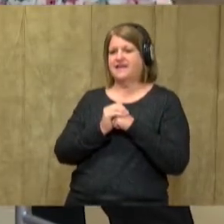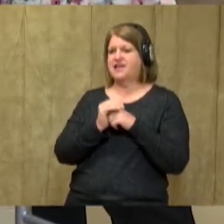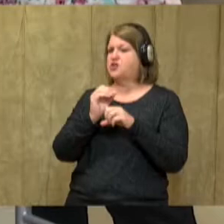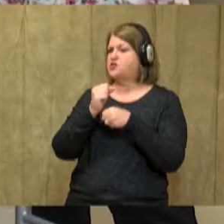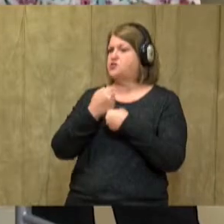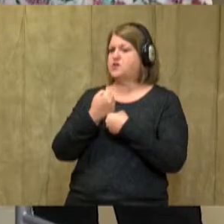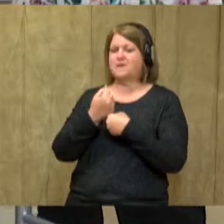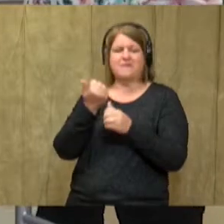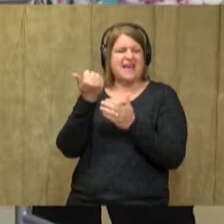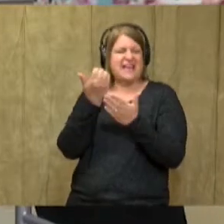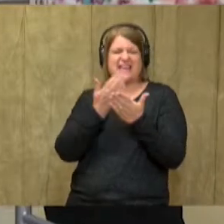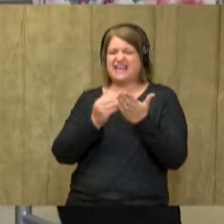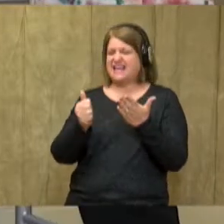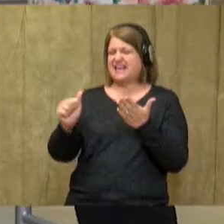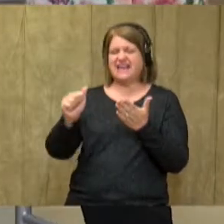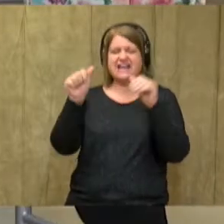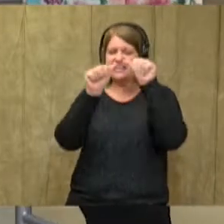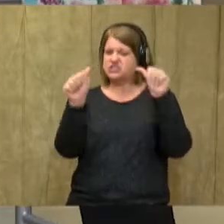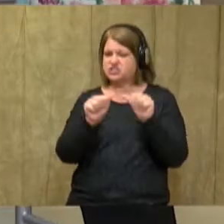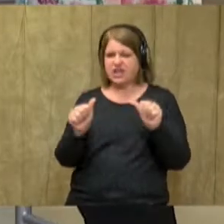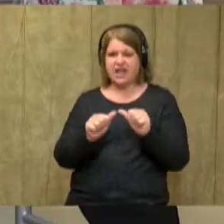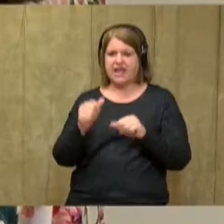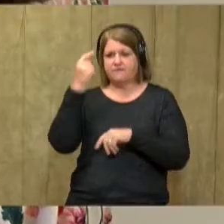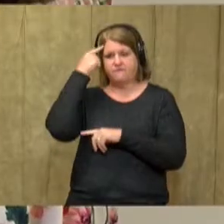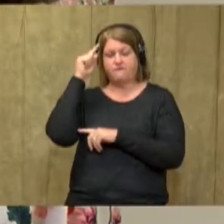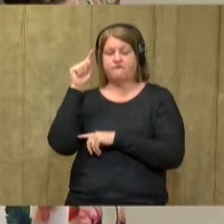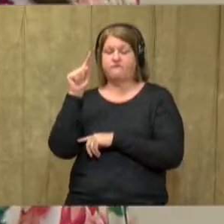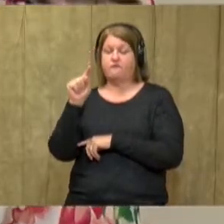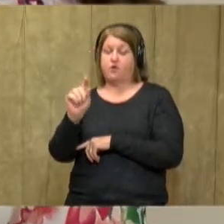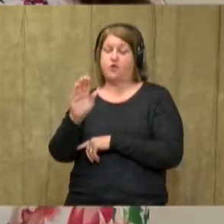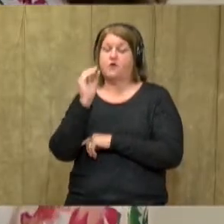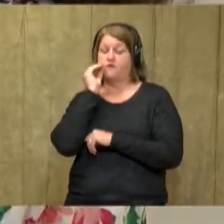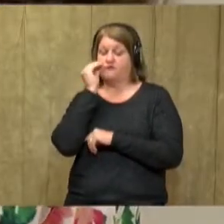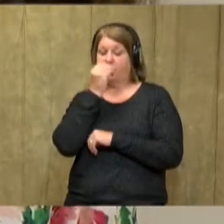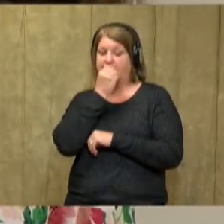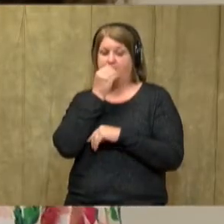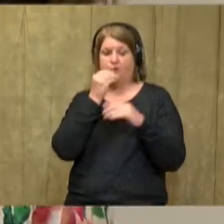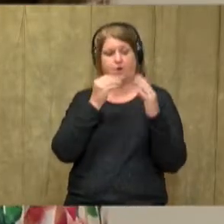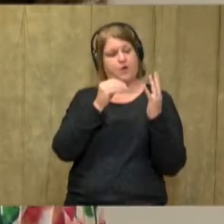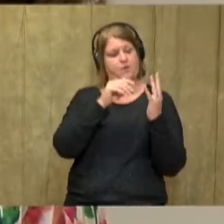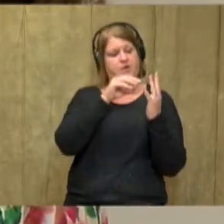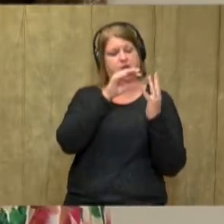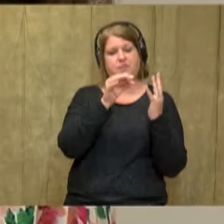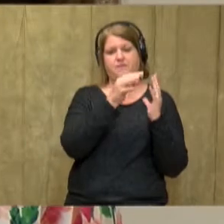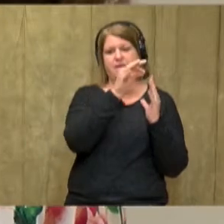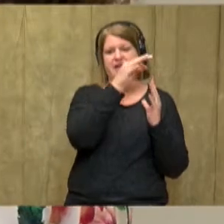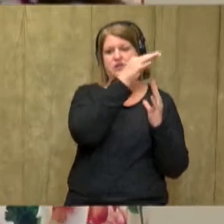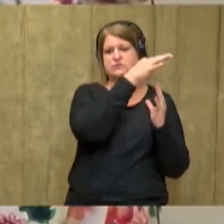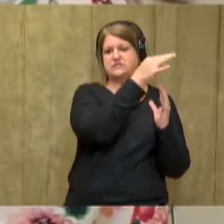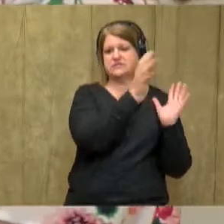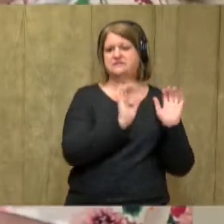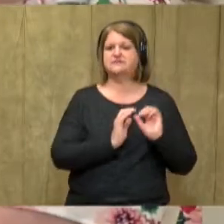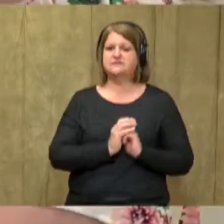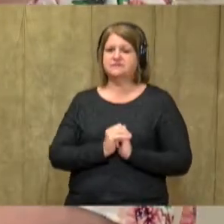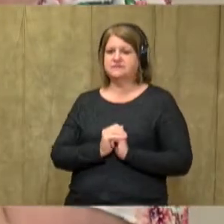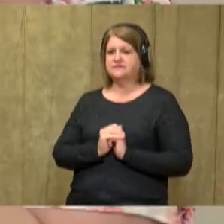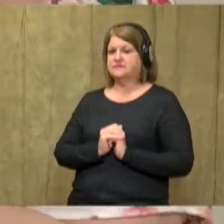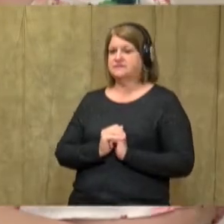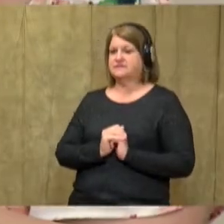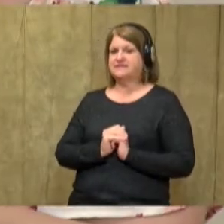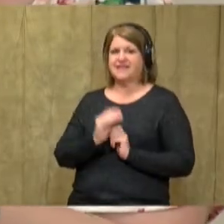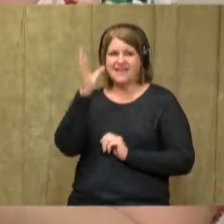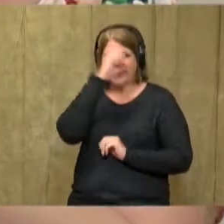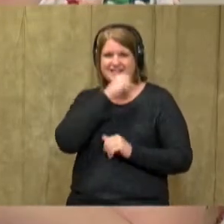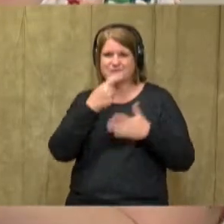this into any shape for your flower petals. I think I'll just do some little flower petals like this for this flower. But